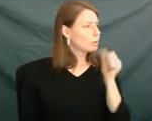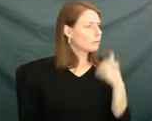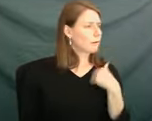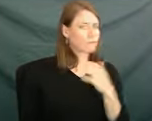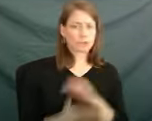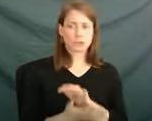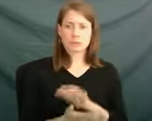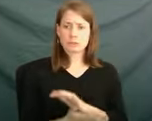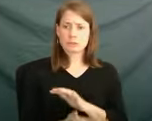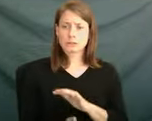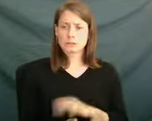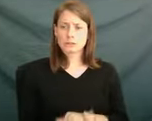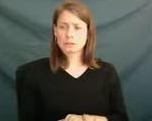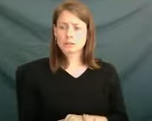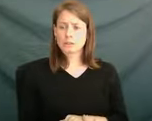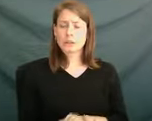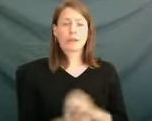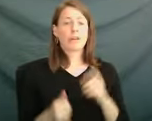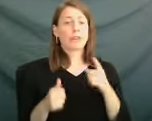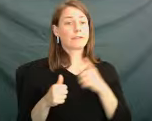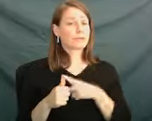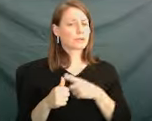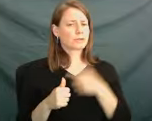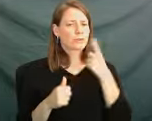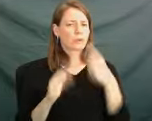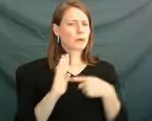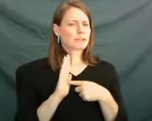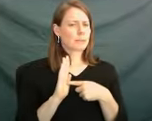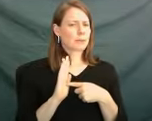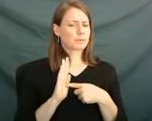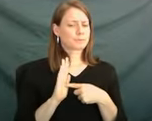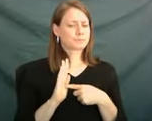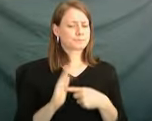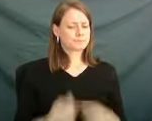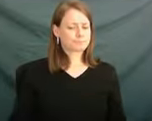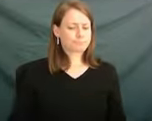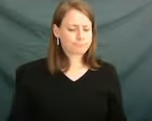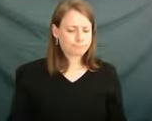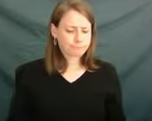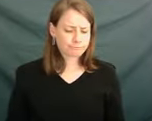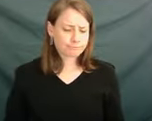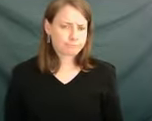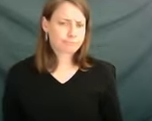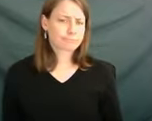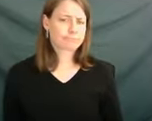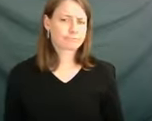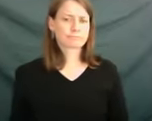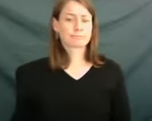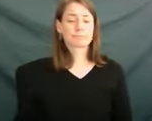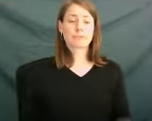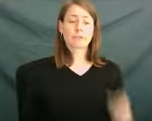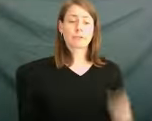would say that taking responsibility for your own learning is arriving on time.